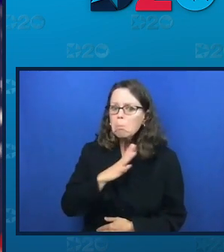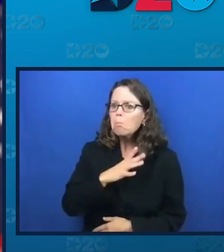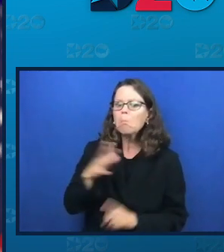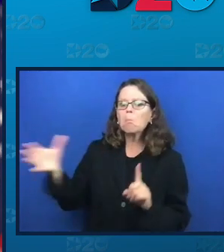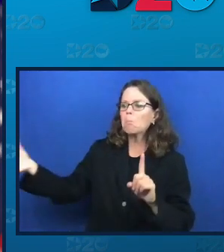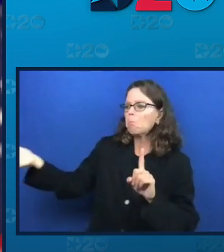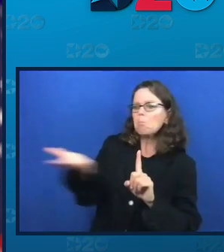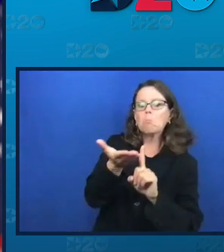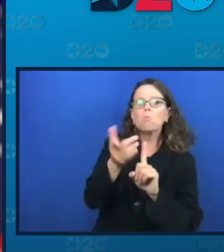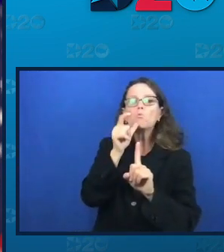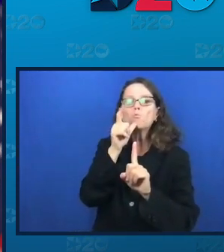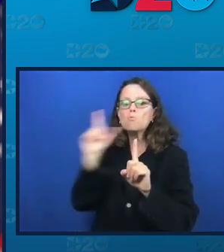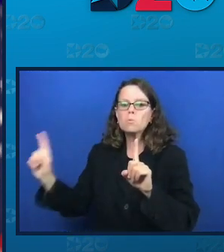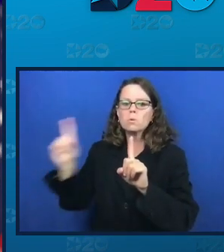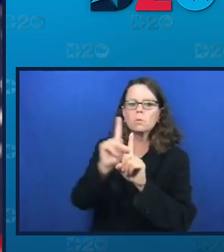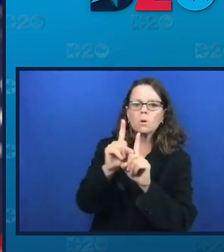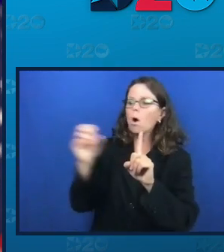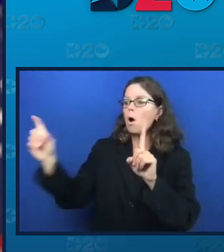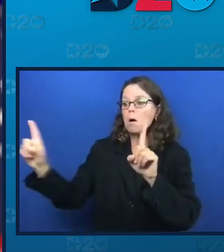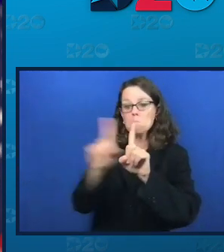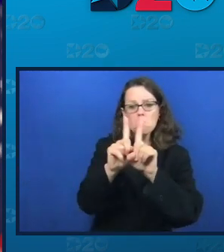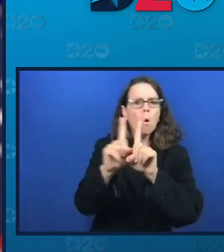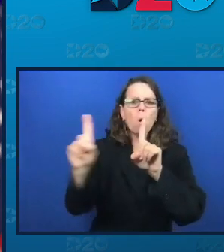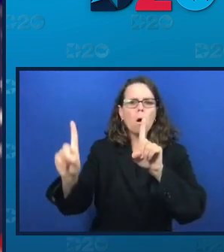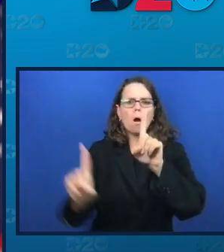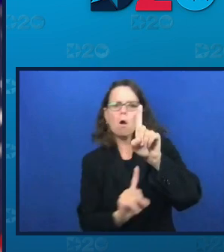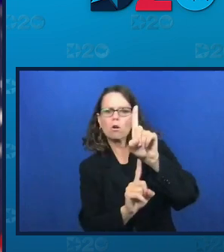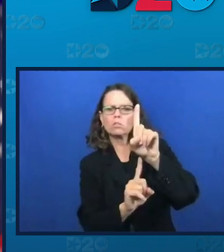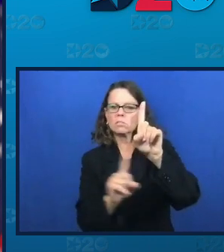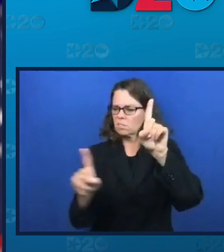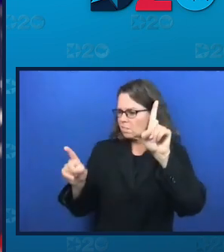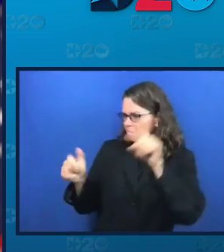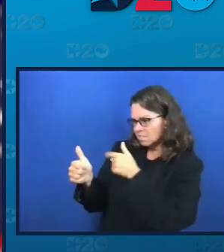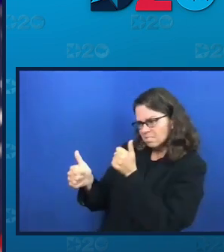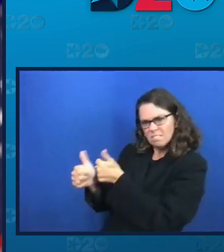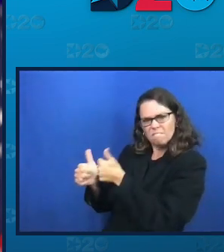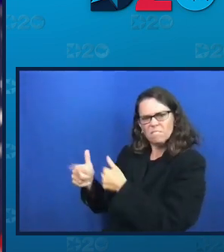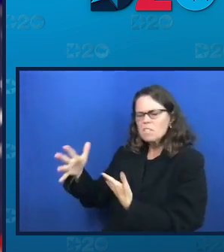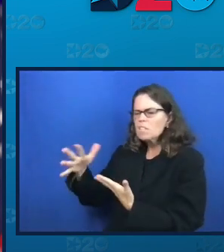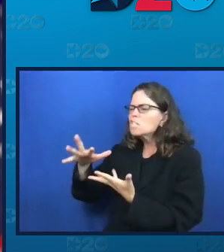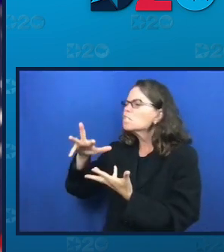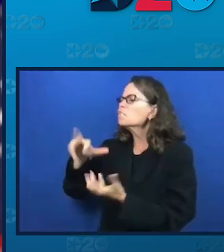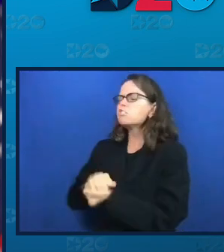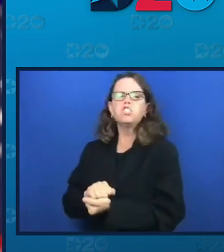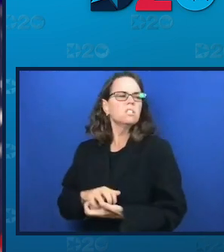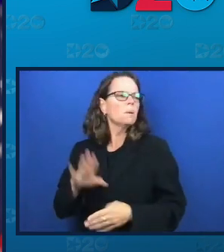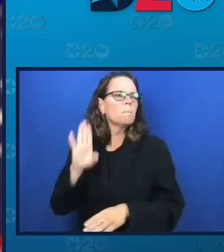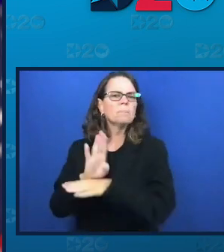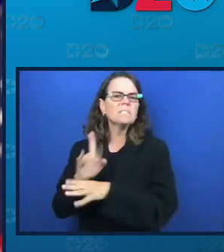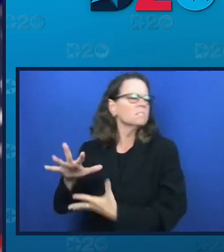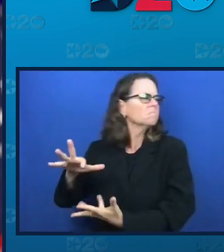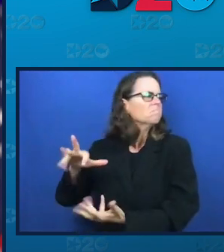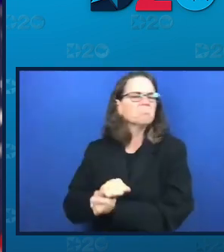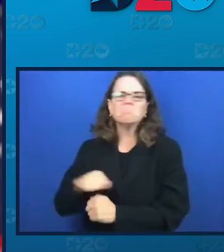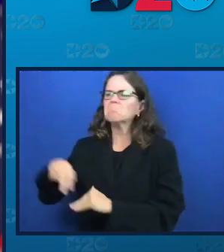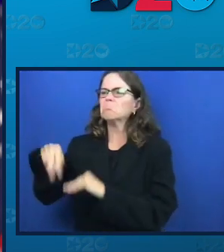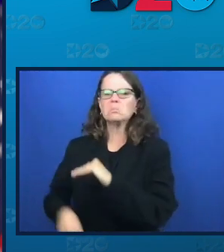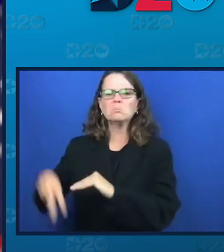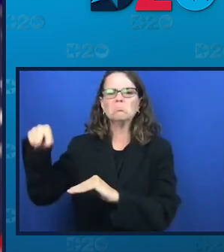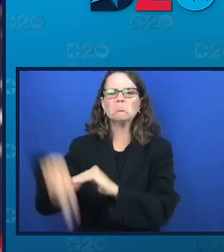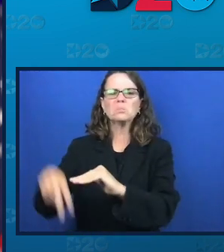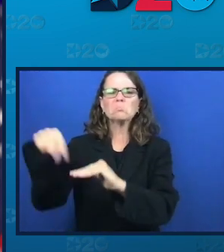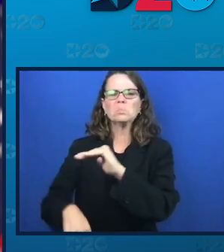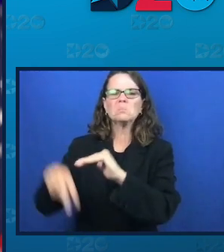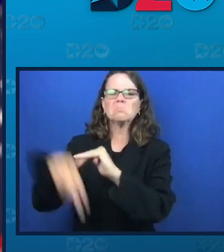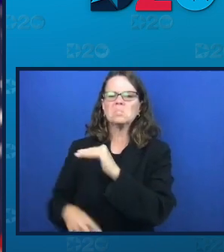and who always does what's best for him or her, even when it hurts the company, and whose reckless decisions put you in